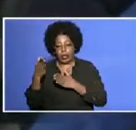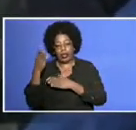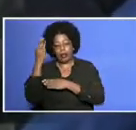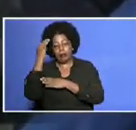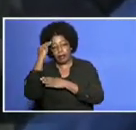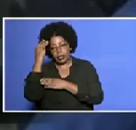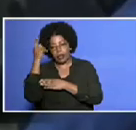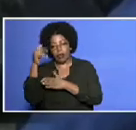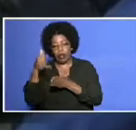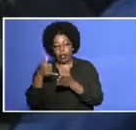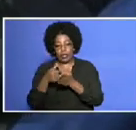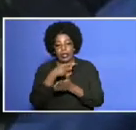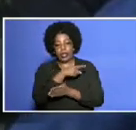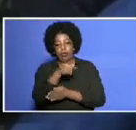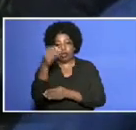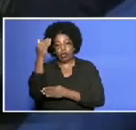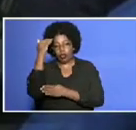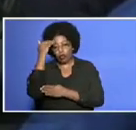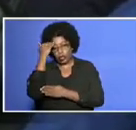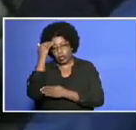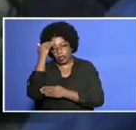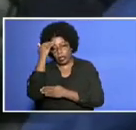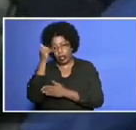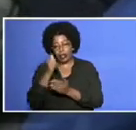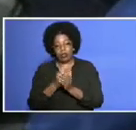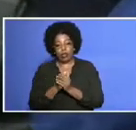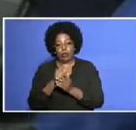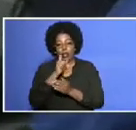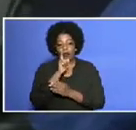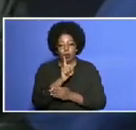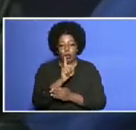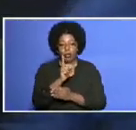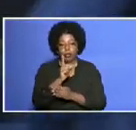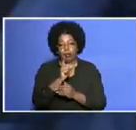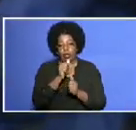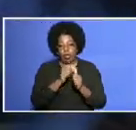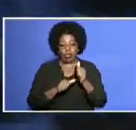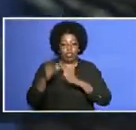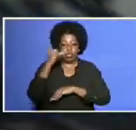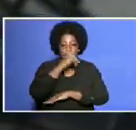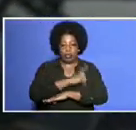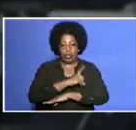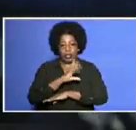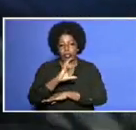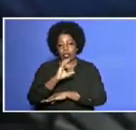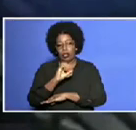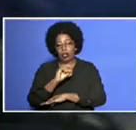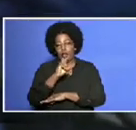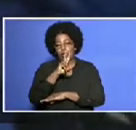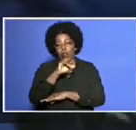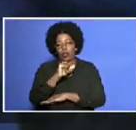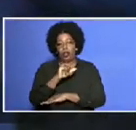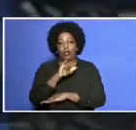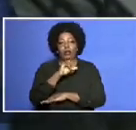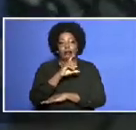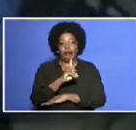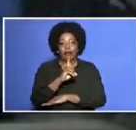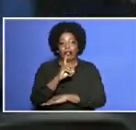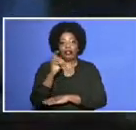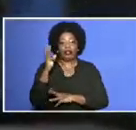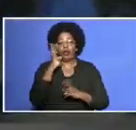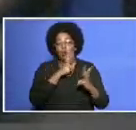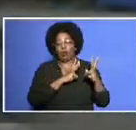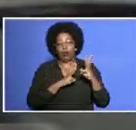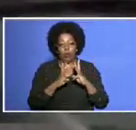they would recognize that we're fighting one war today, that is the COVID war, and after we finish that, we're going to be fighting